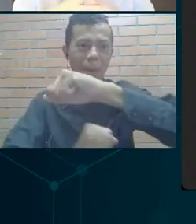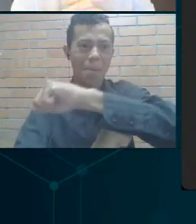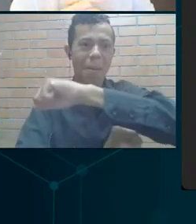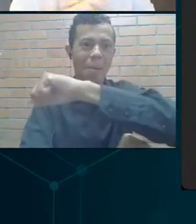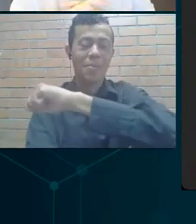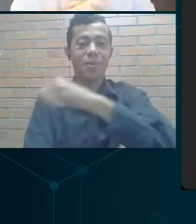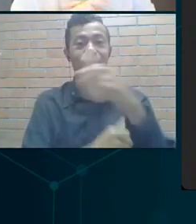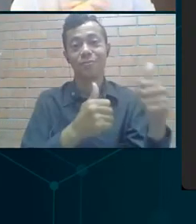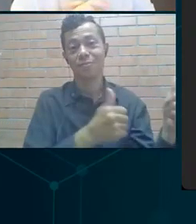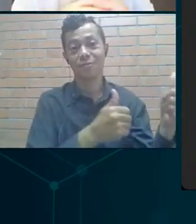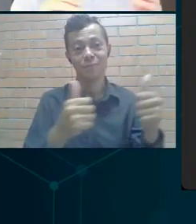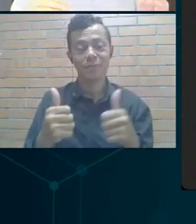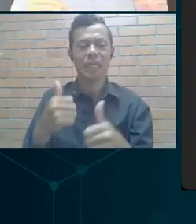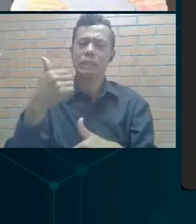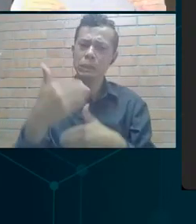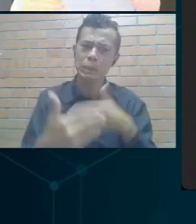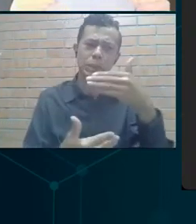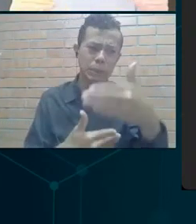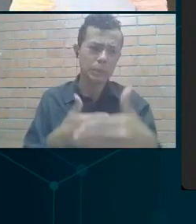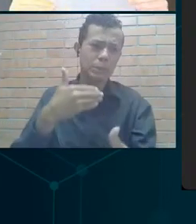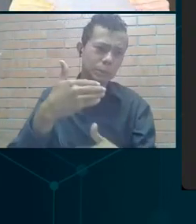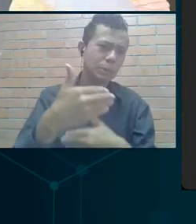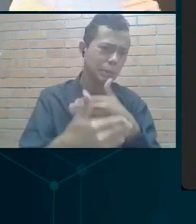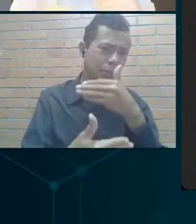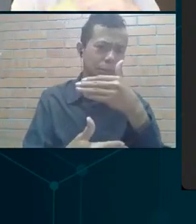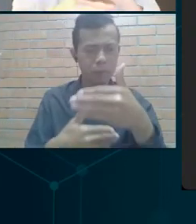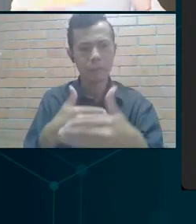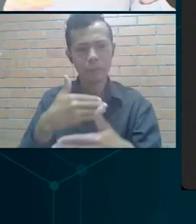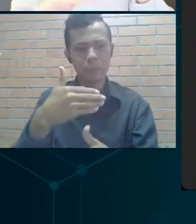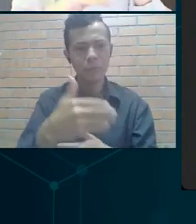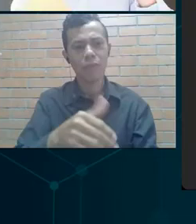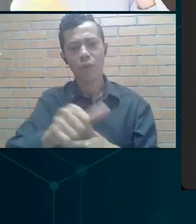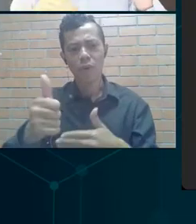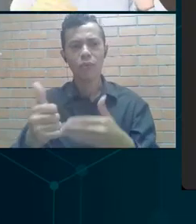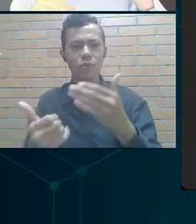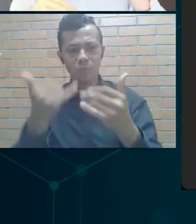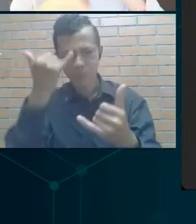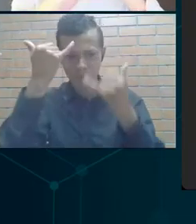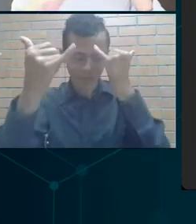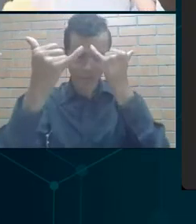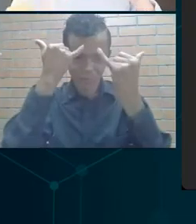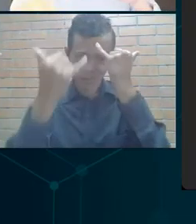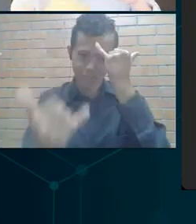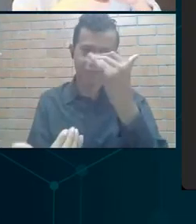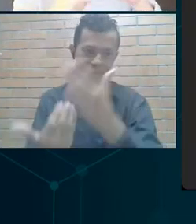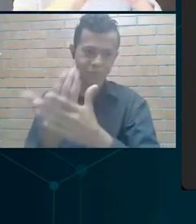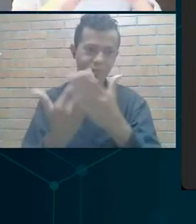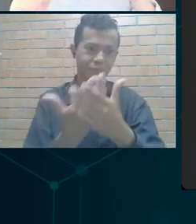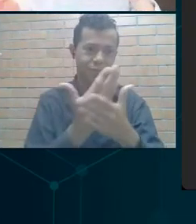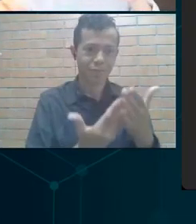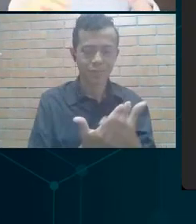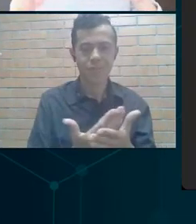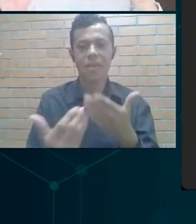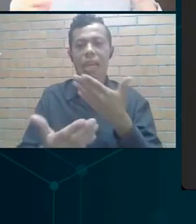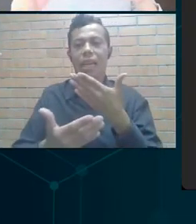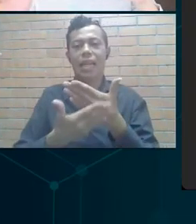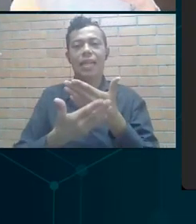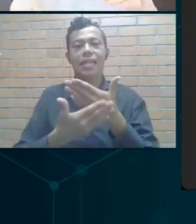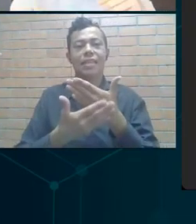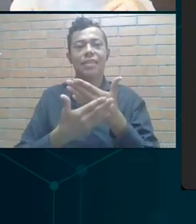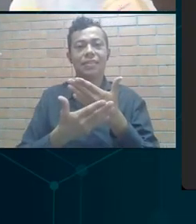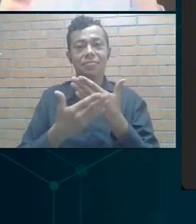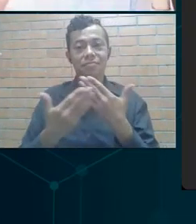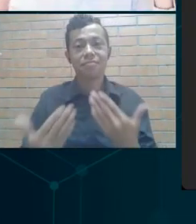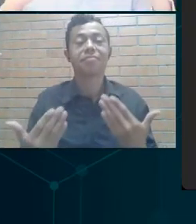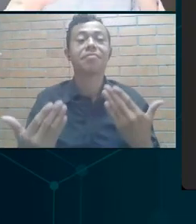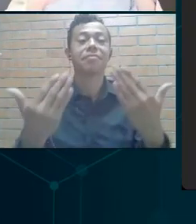great deal of more services. There's platform, forget about what's underneath. I don't want to patch these machines. I don't want to figure all